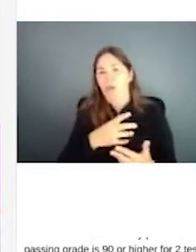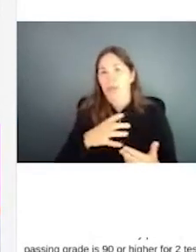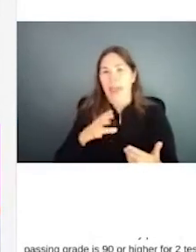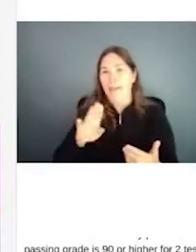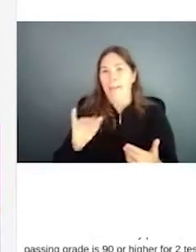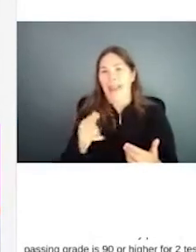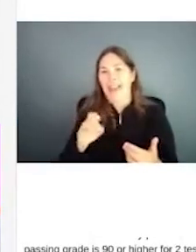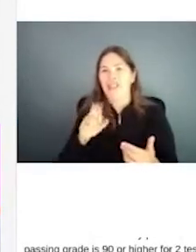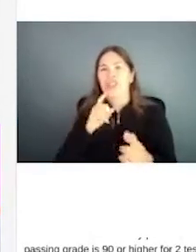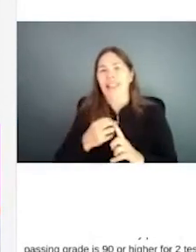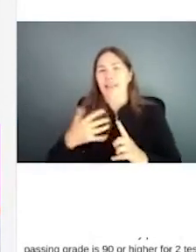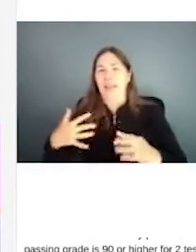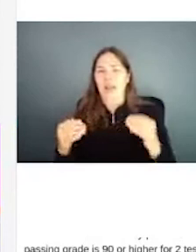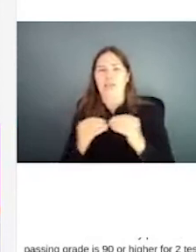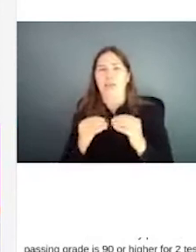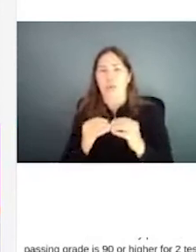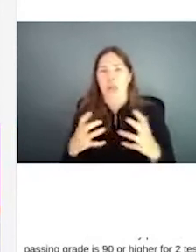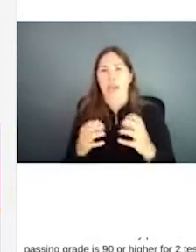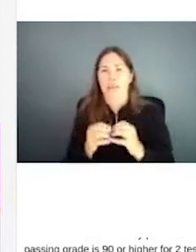expanded the badging quite a bit.